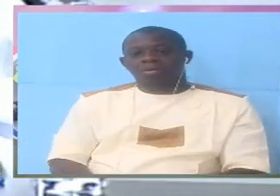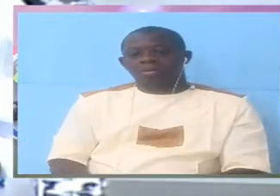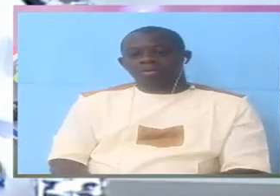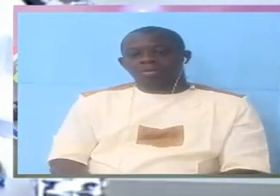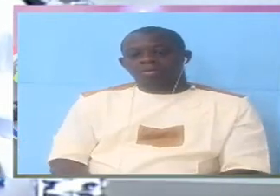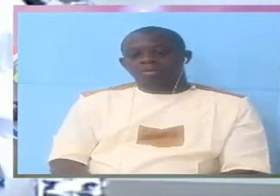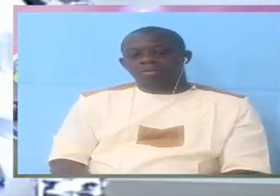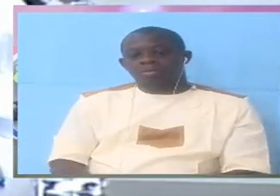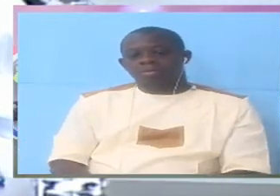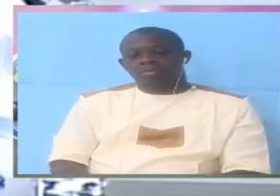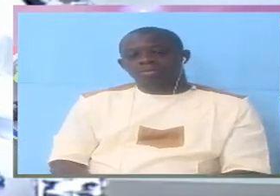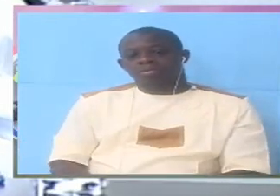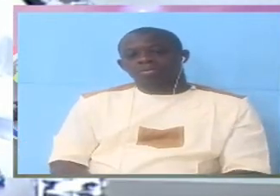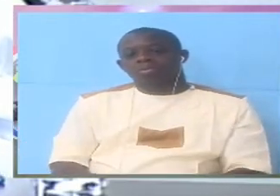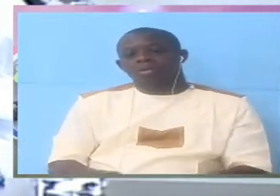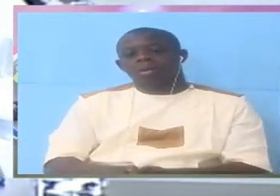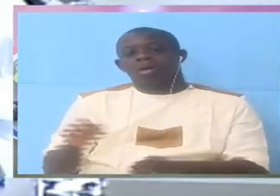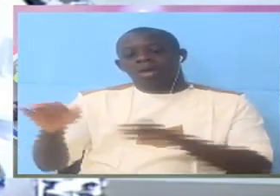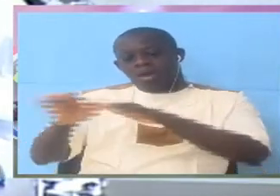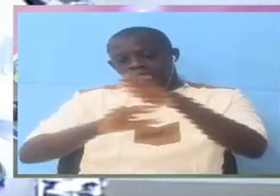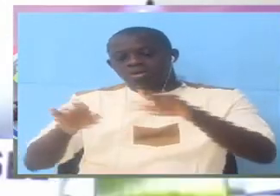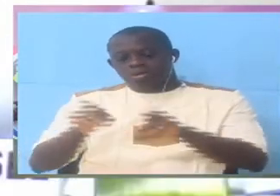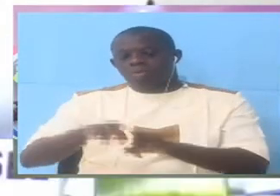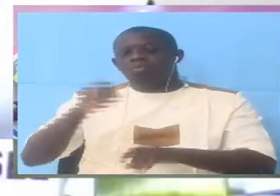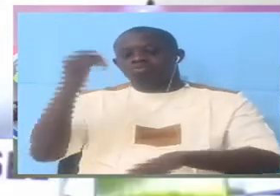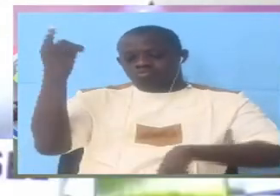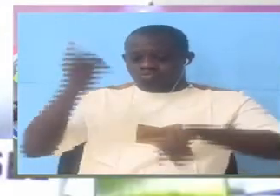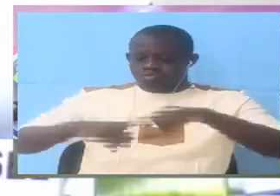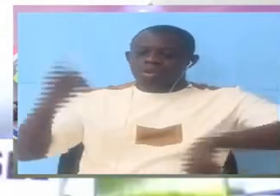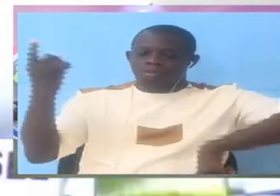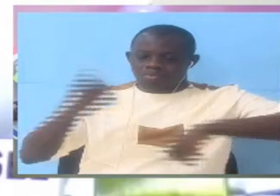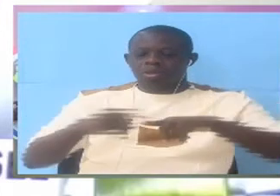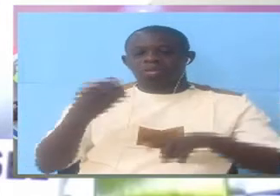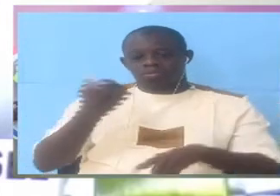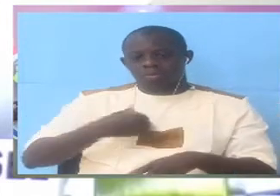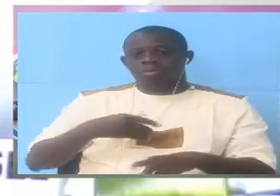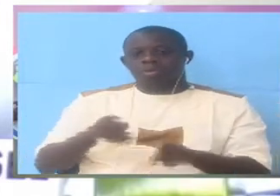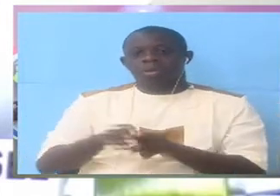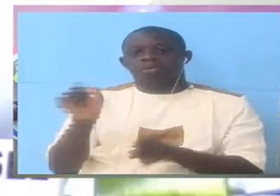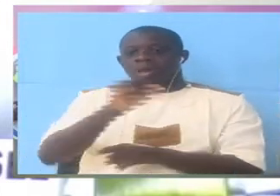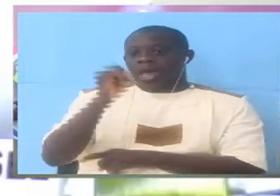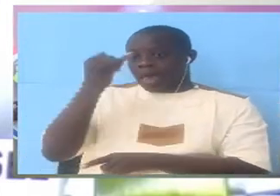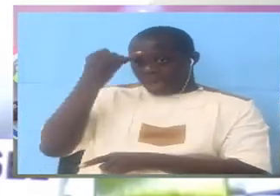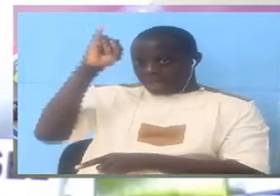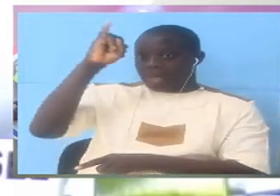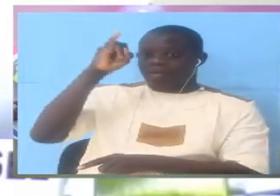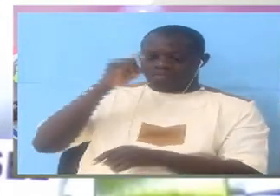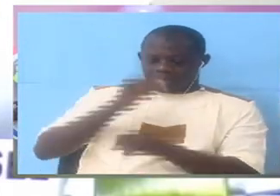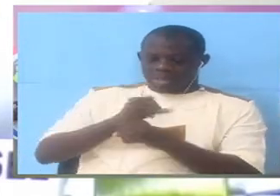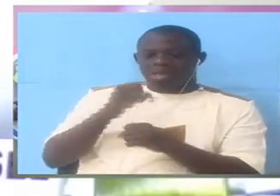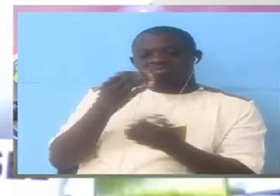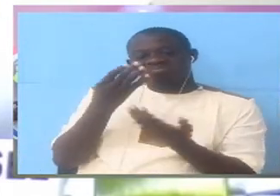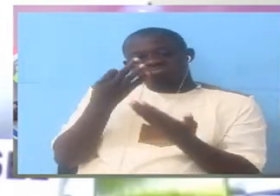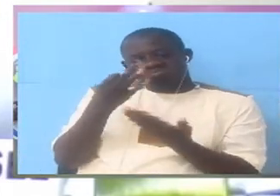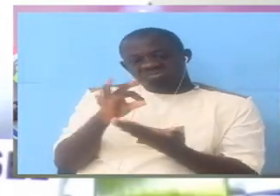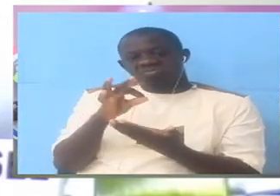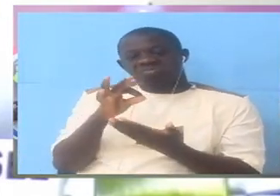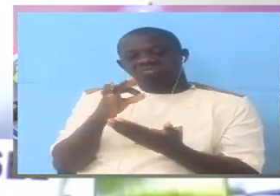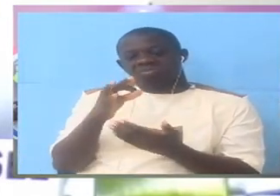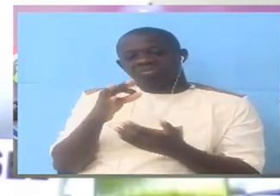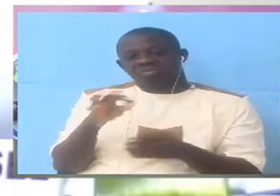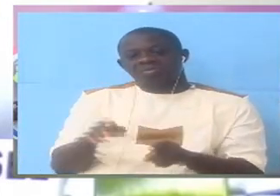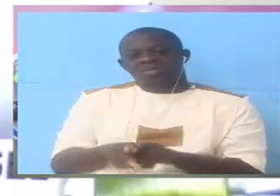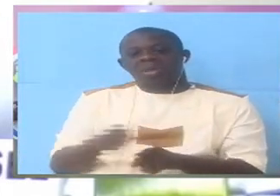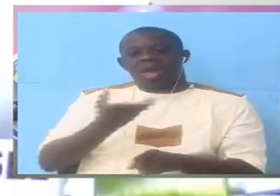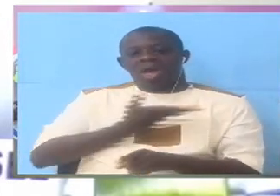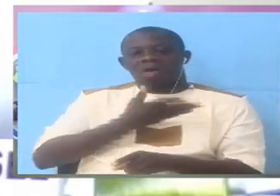beat them downstairs and bring them up. But it was suggested, it was made as if